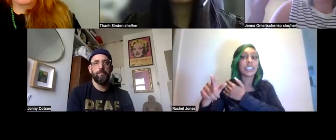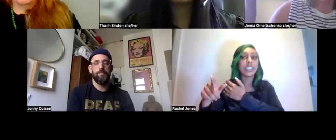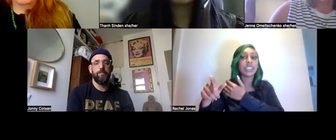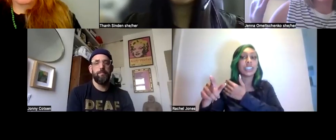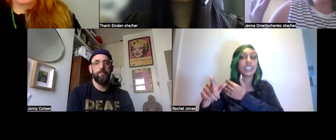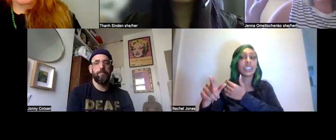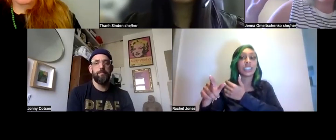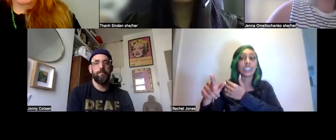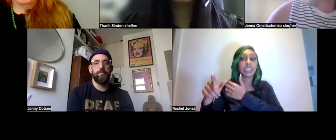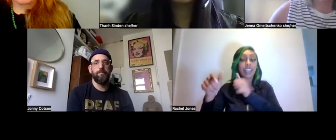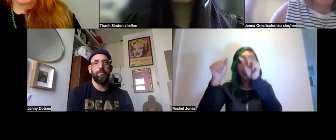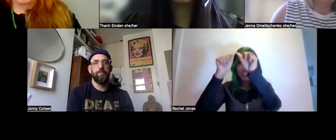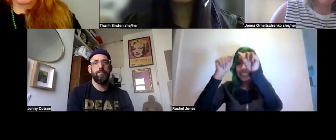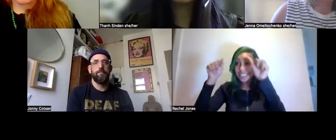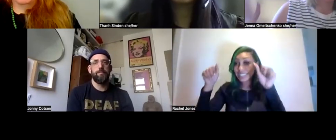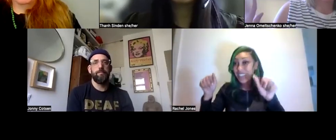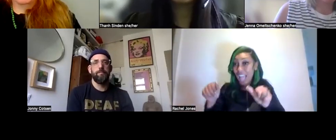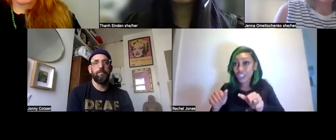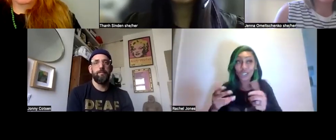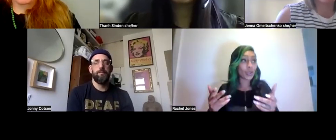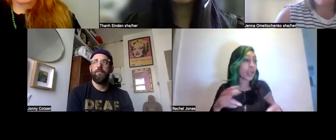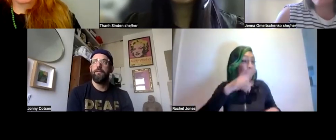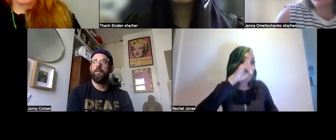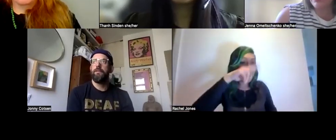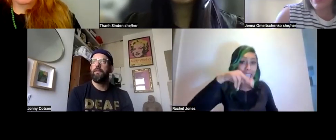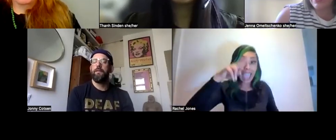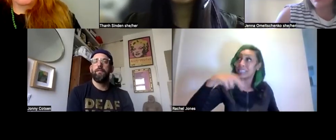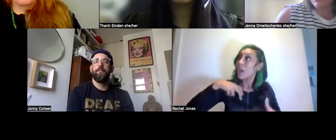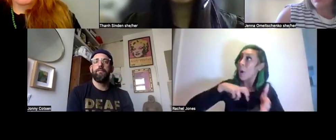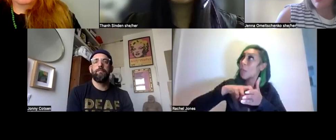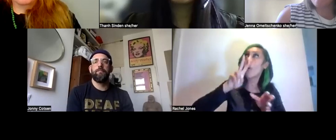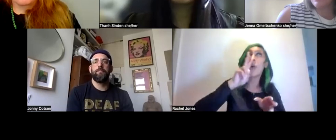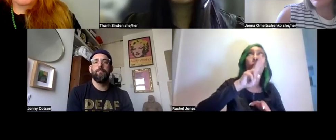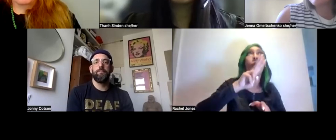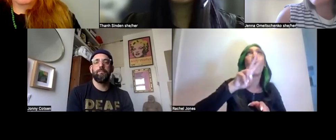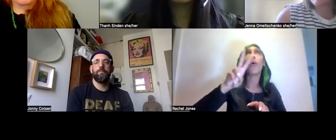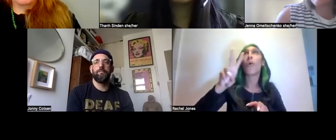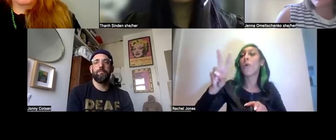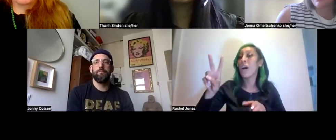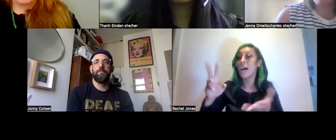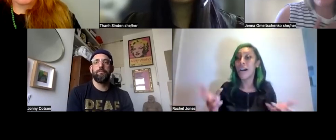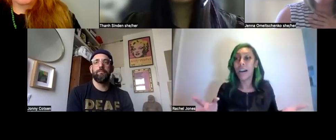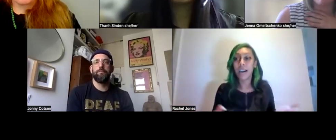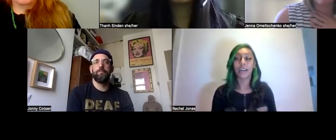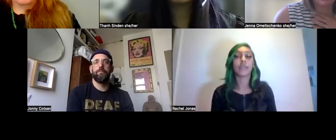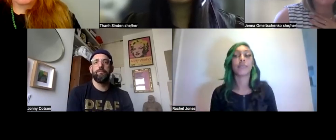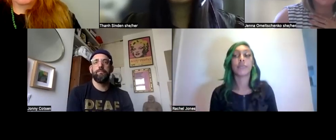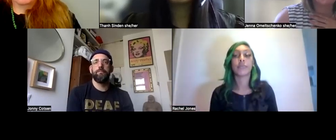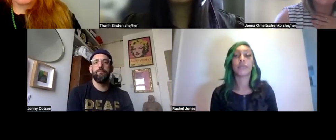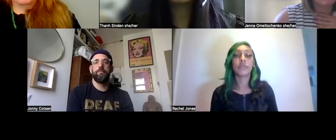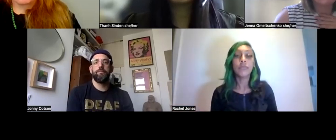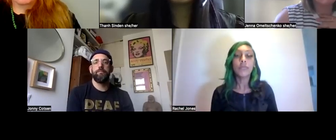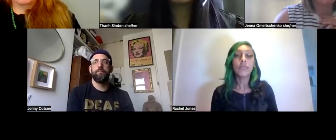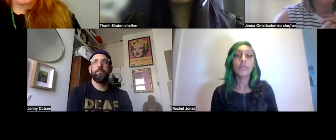the statues and the paintings that are around you on the walls every day when you walk in. I guess the thing, my bit of the work that